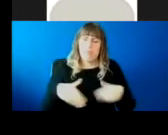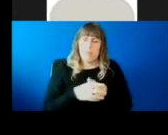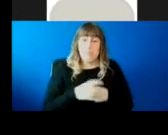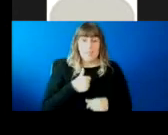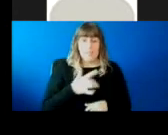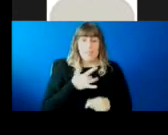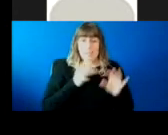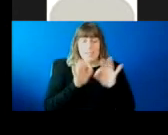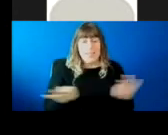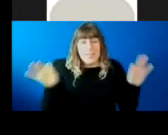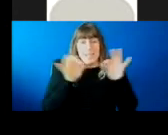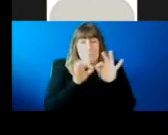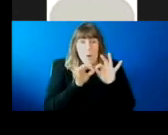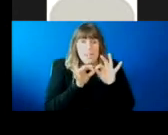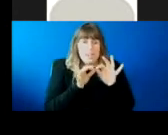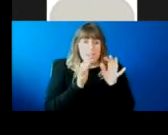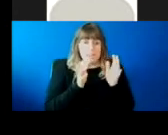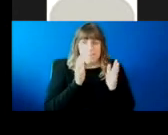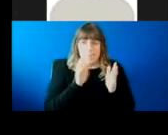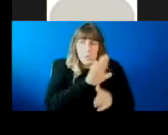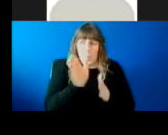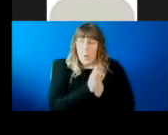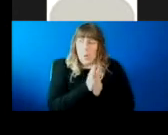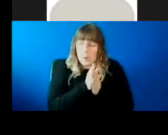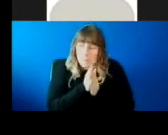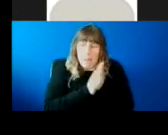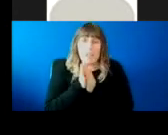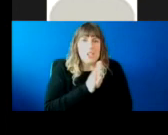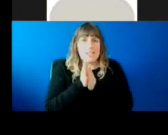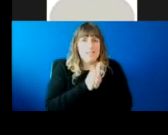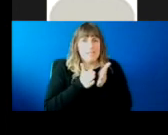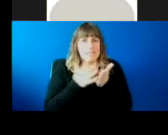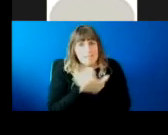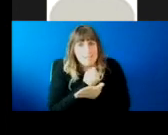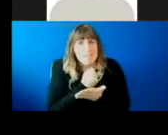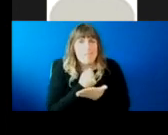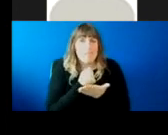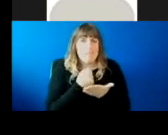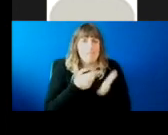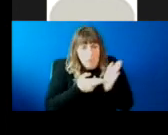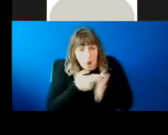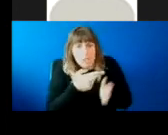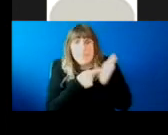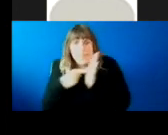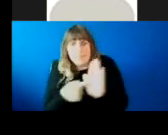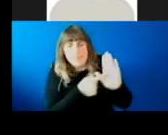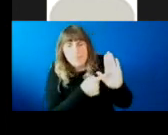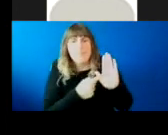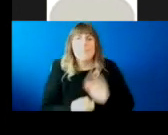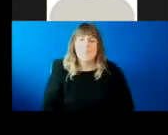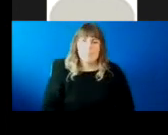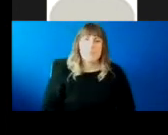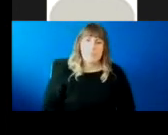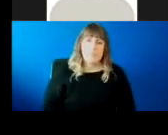important to just like go with like your passions and yeah, like you said, authenticity, Sue.